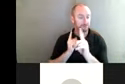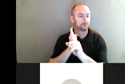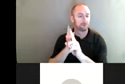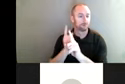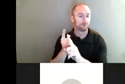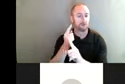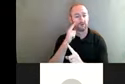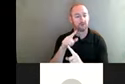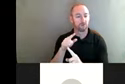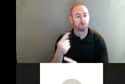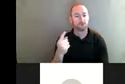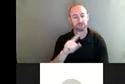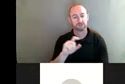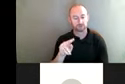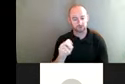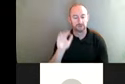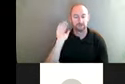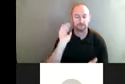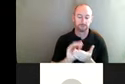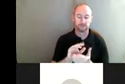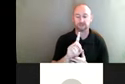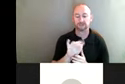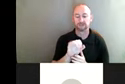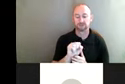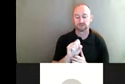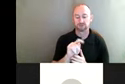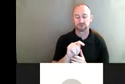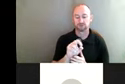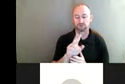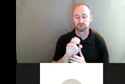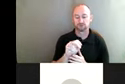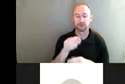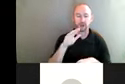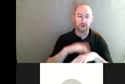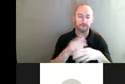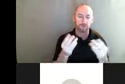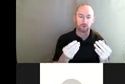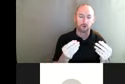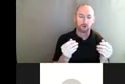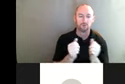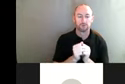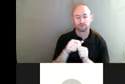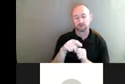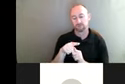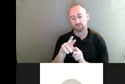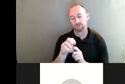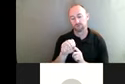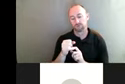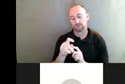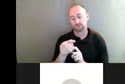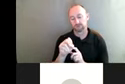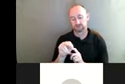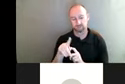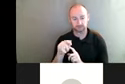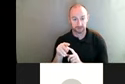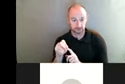of the single zone was to minimize distortions at the ground with the projection plane. And we